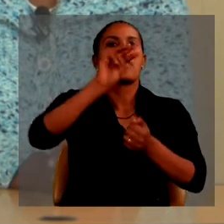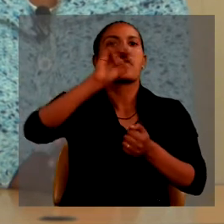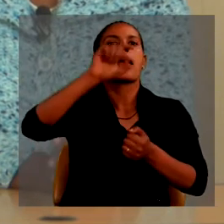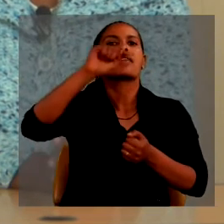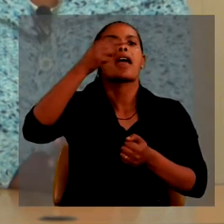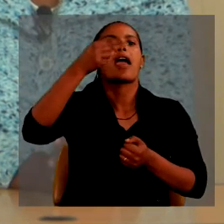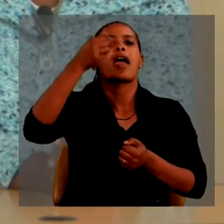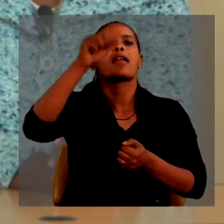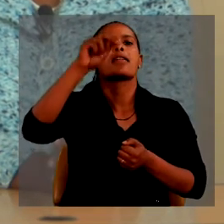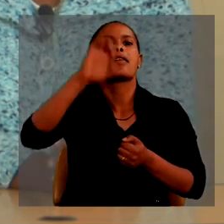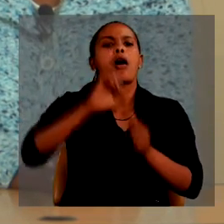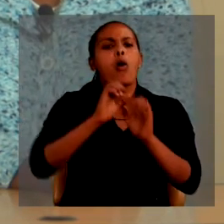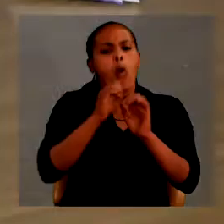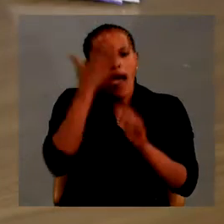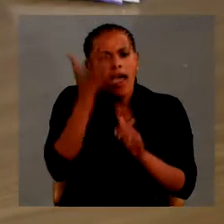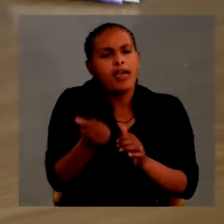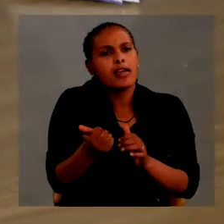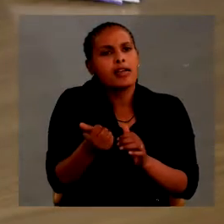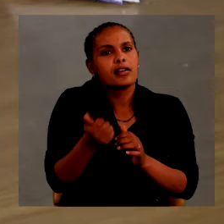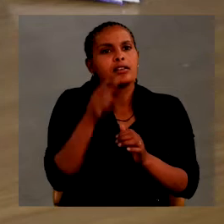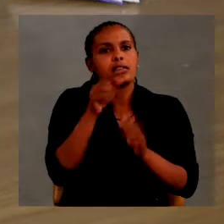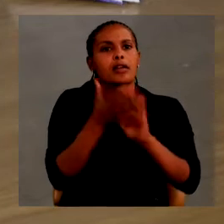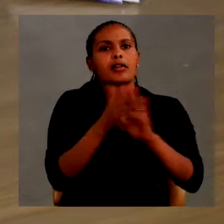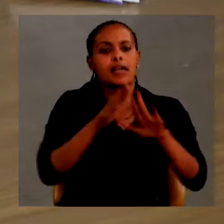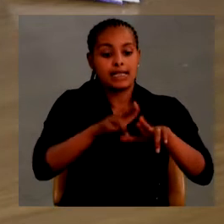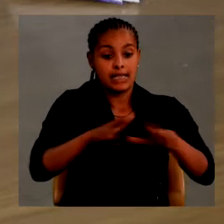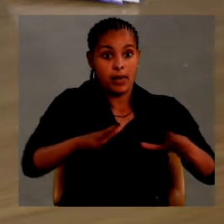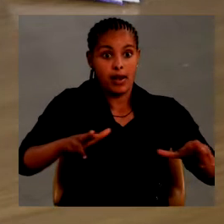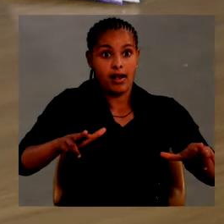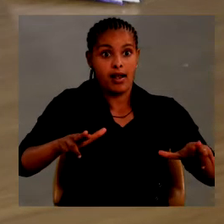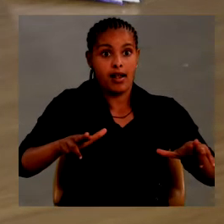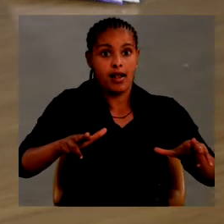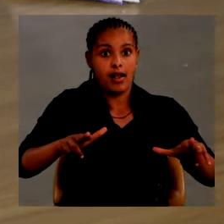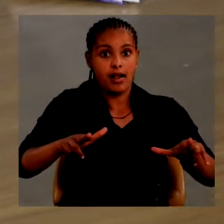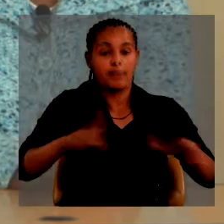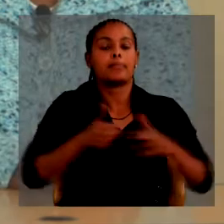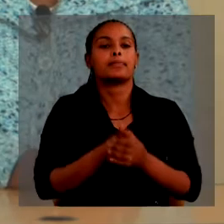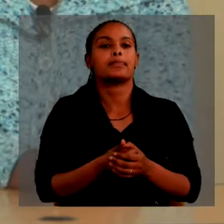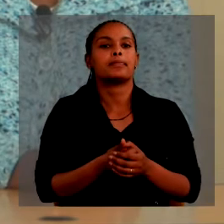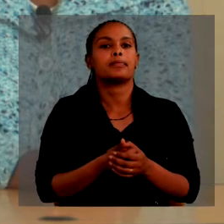form methane? Because they would like to be stable.